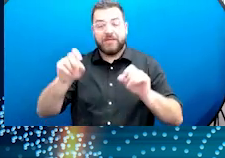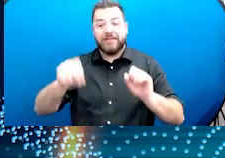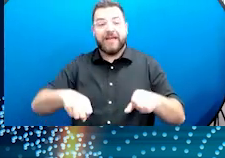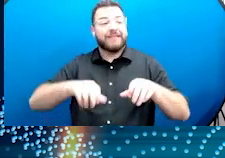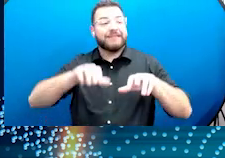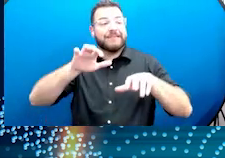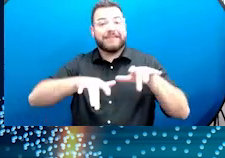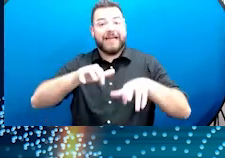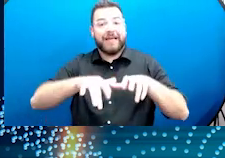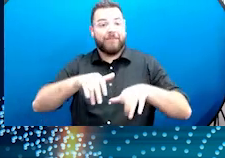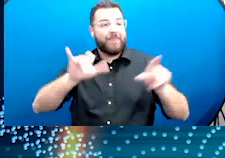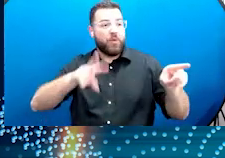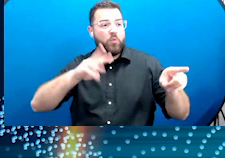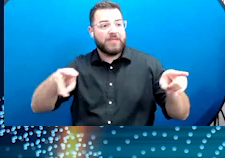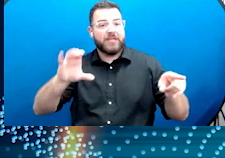in,